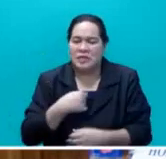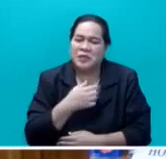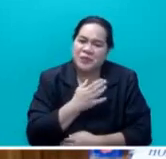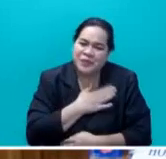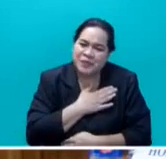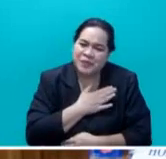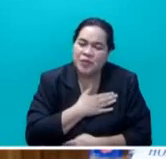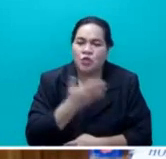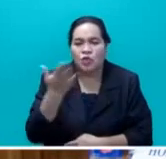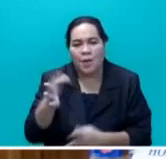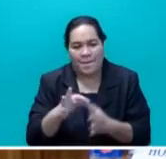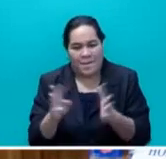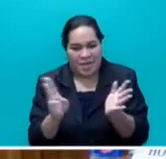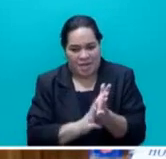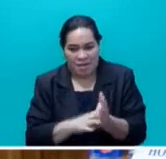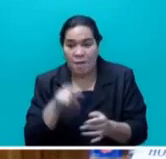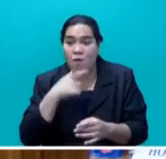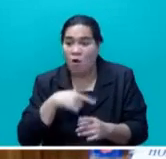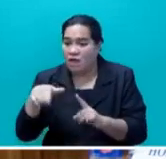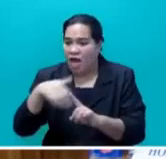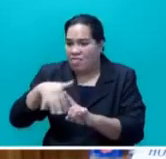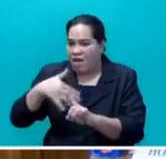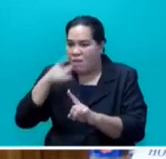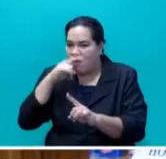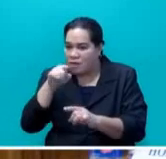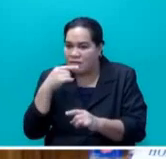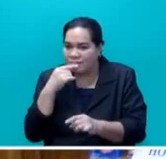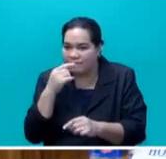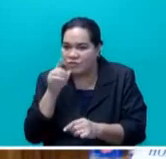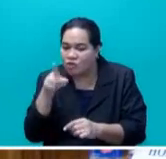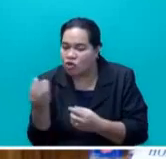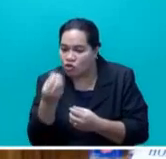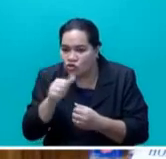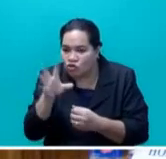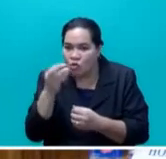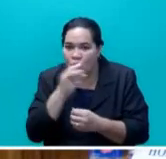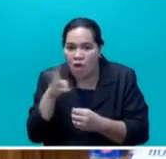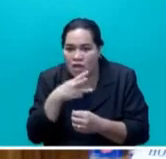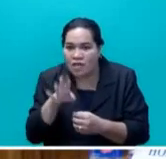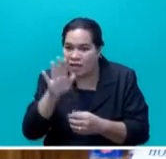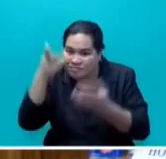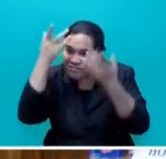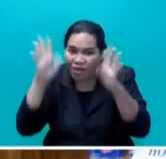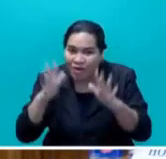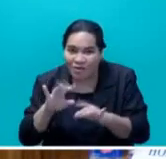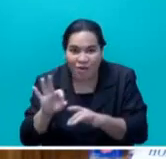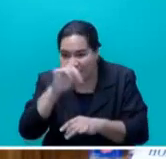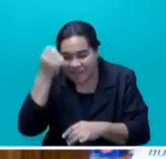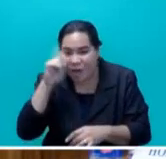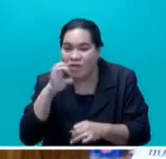sympathies because he's being made to say things that he doesn't even understand, and people can see right through that. Furthermore, Mr.